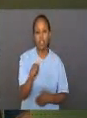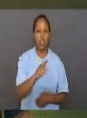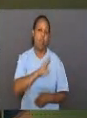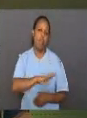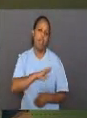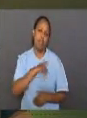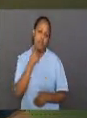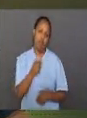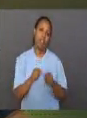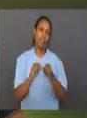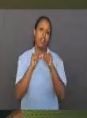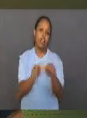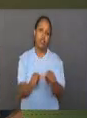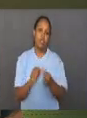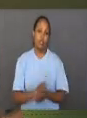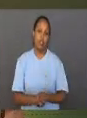behavior.